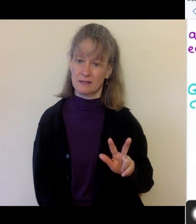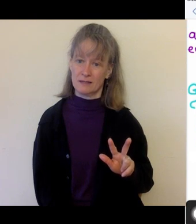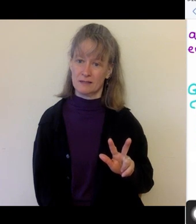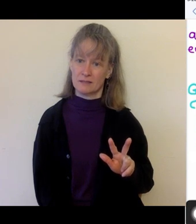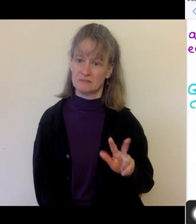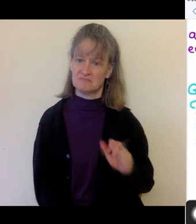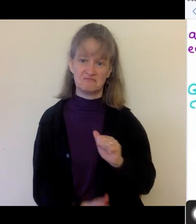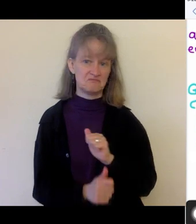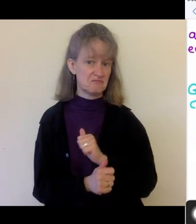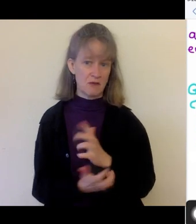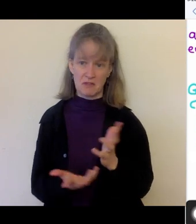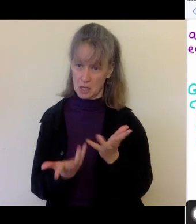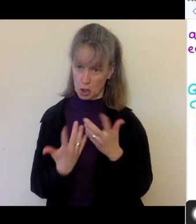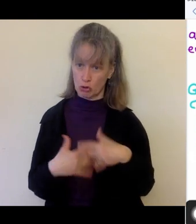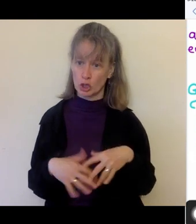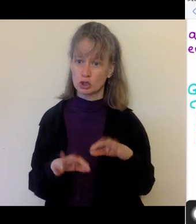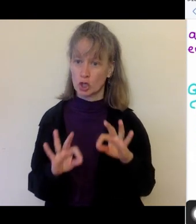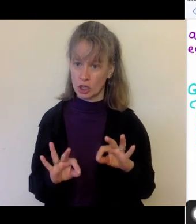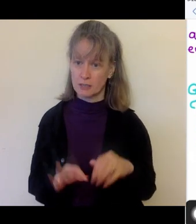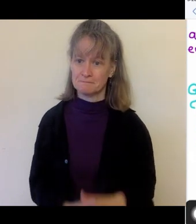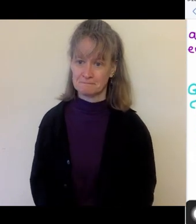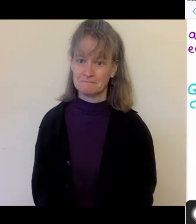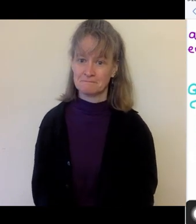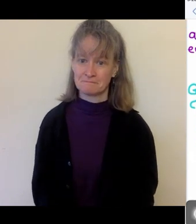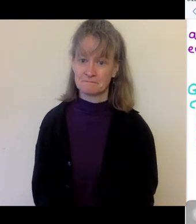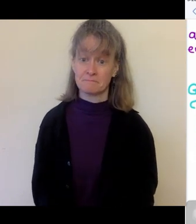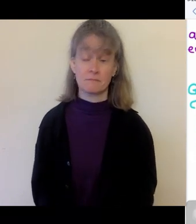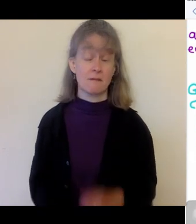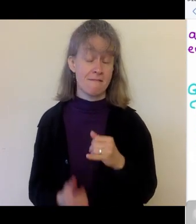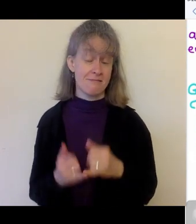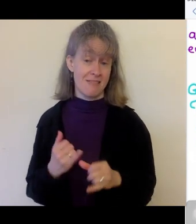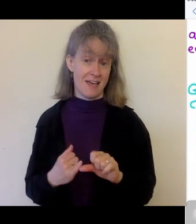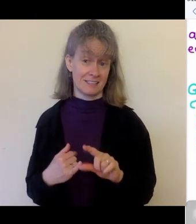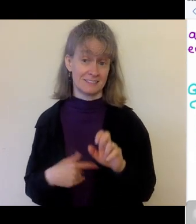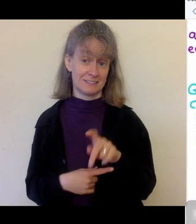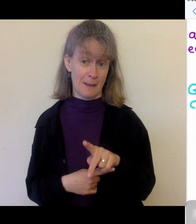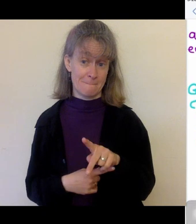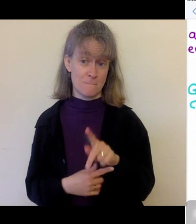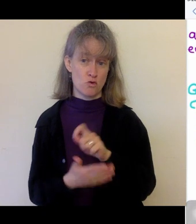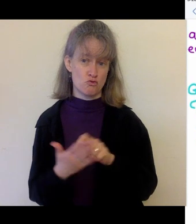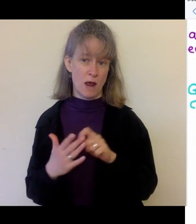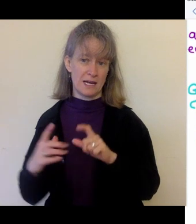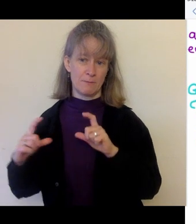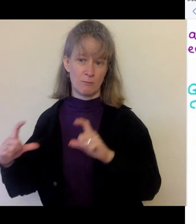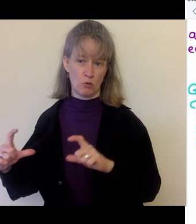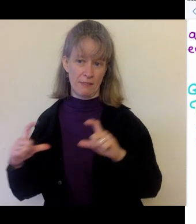Everything looks good. Our last step is to write it in parentheses.